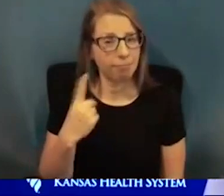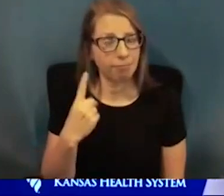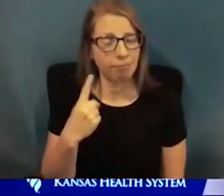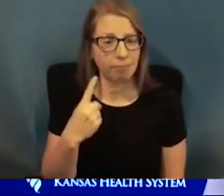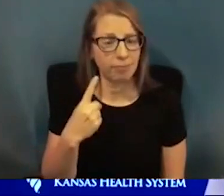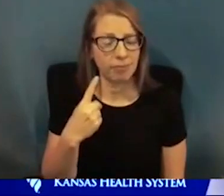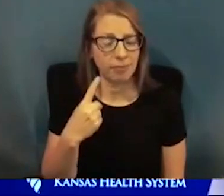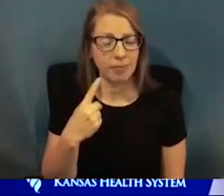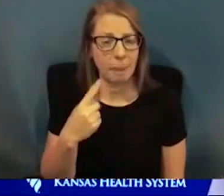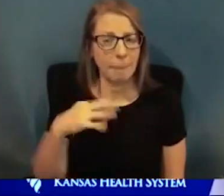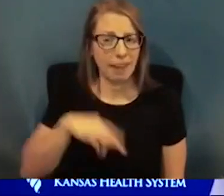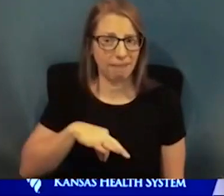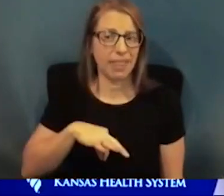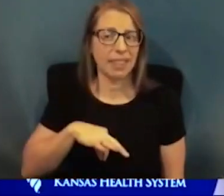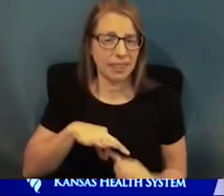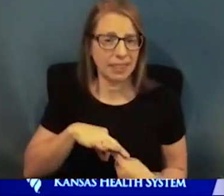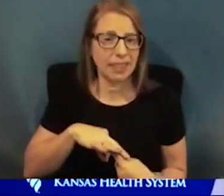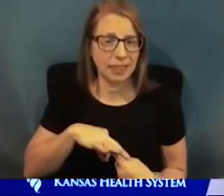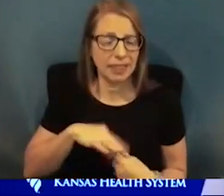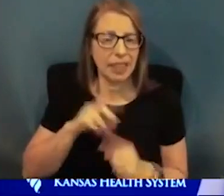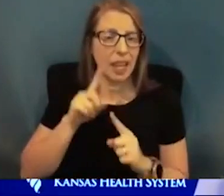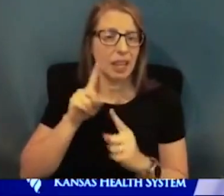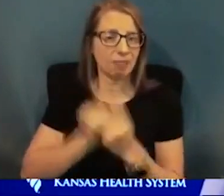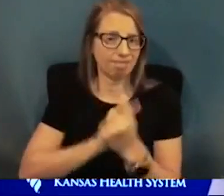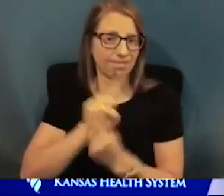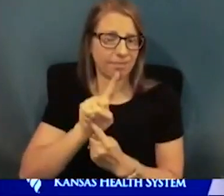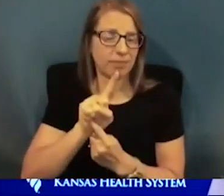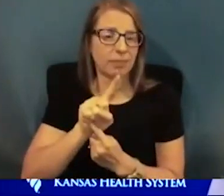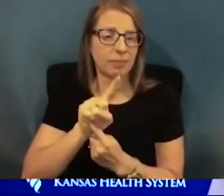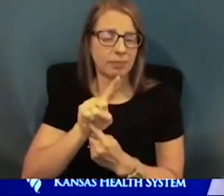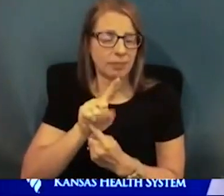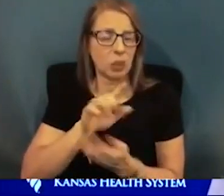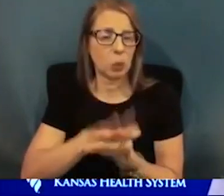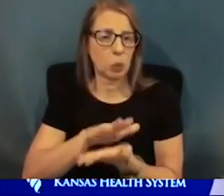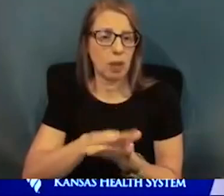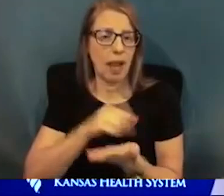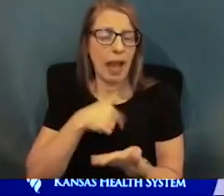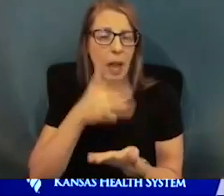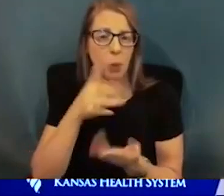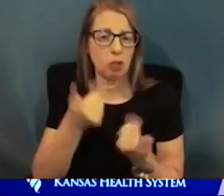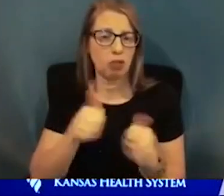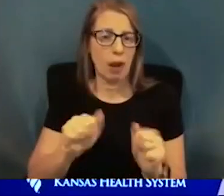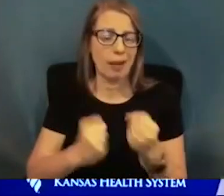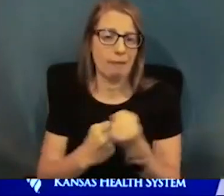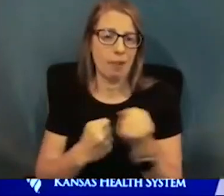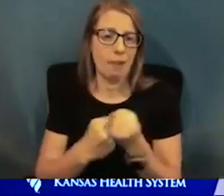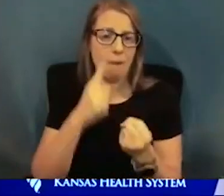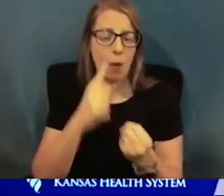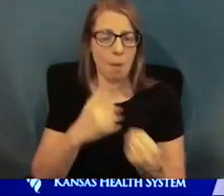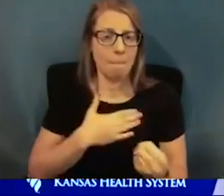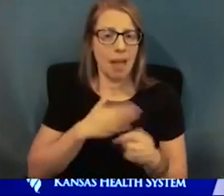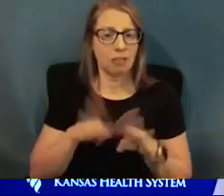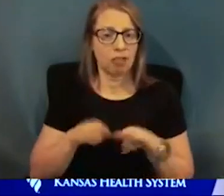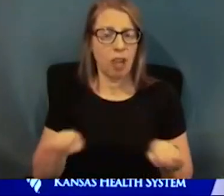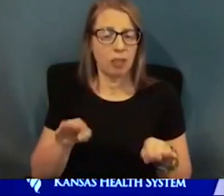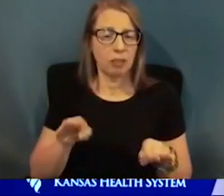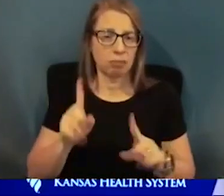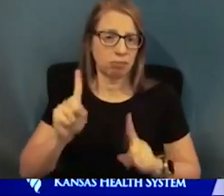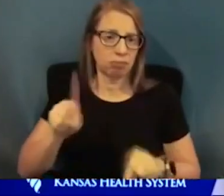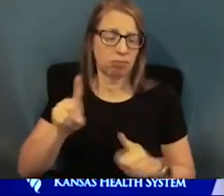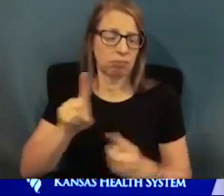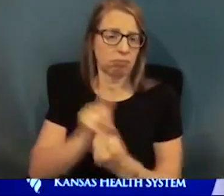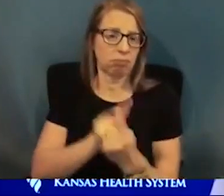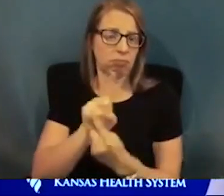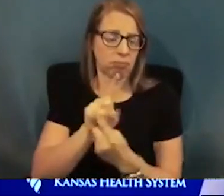the extreme benefits of going to in-person schooling. I would try to advocate for my child to be able to go to in-person schooling as much